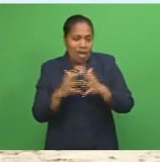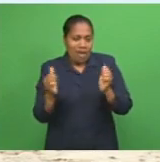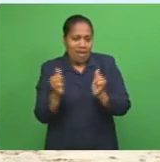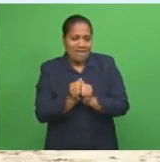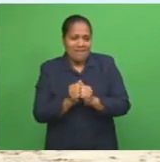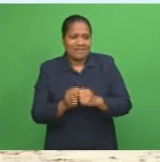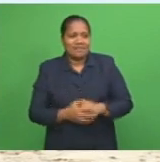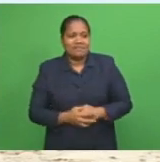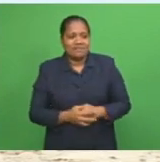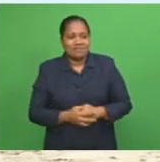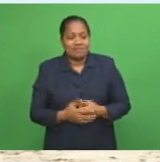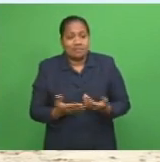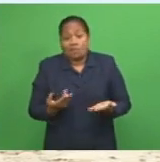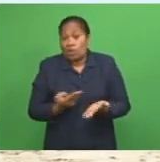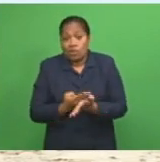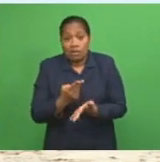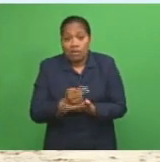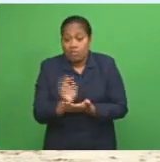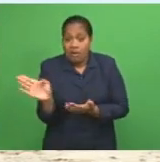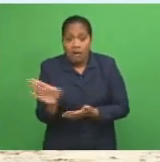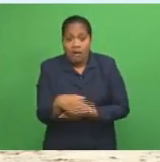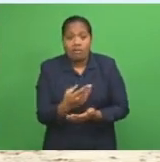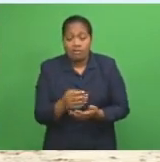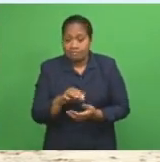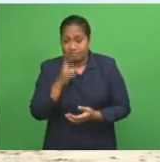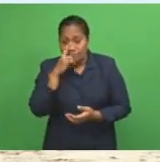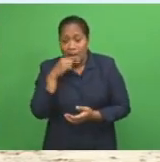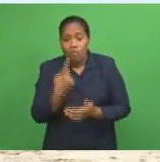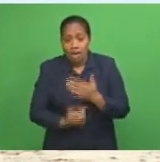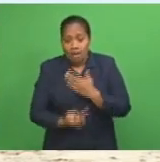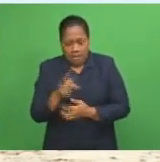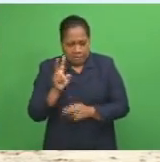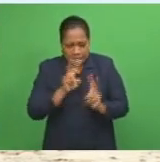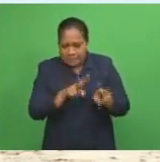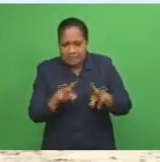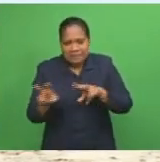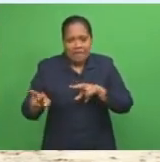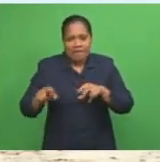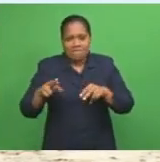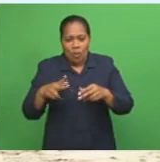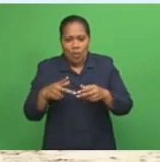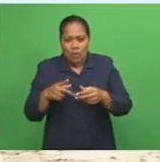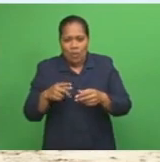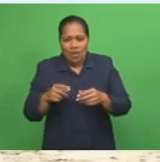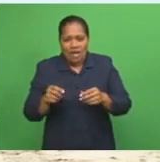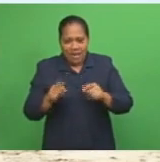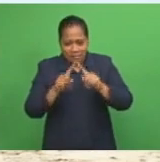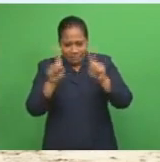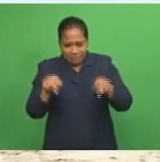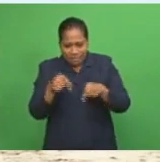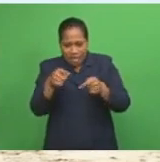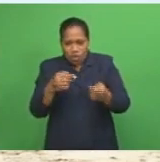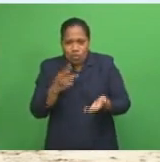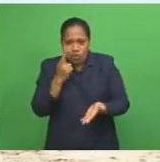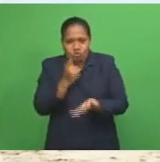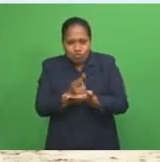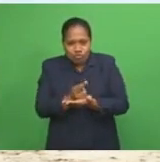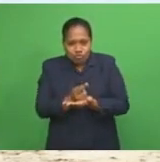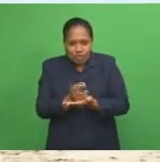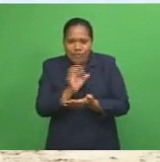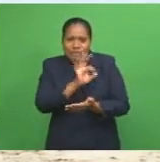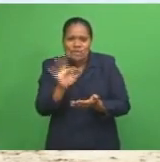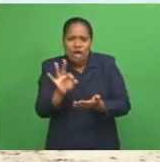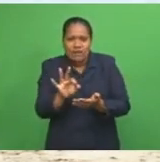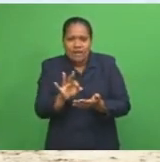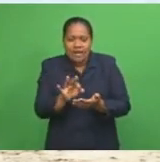Quite honestly, everybody's definitely looking for a package that gives true value for money, not with hidden extra costs that